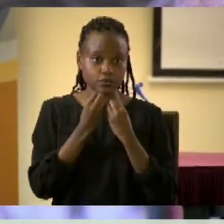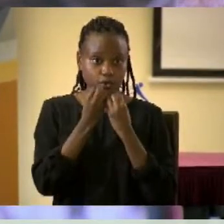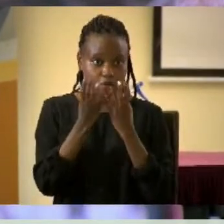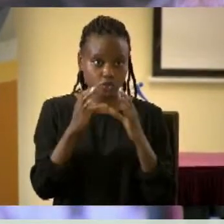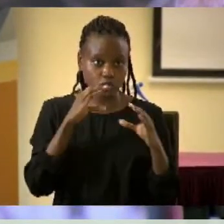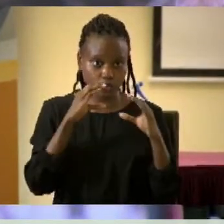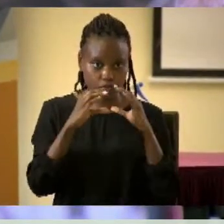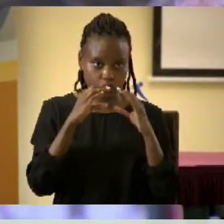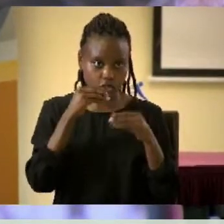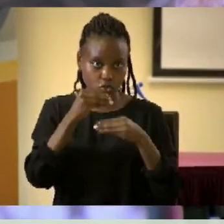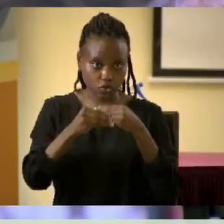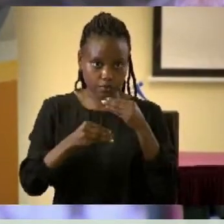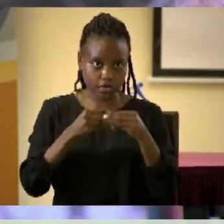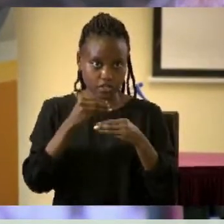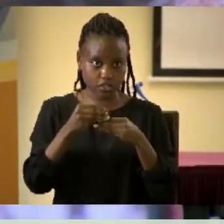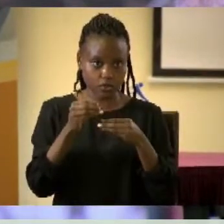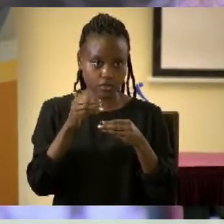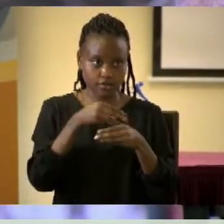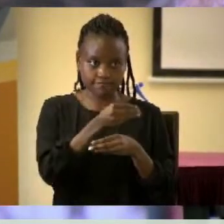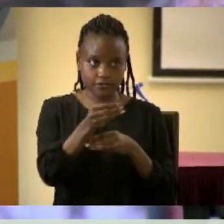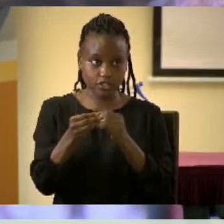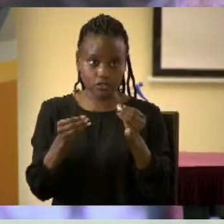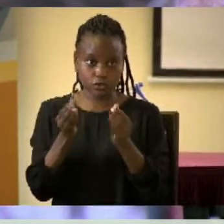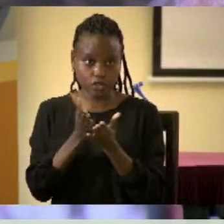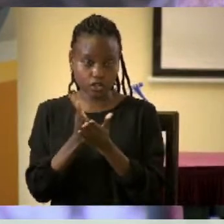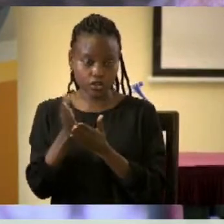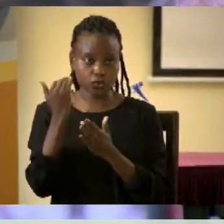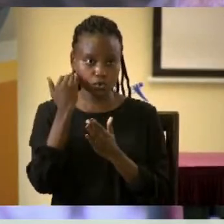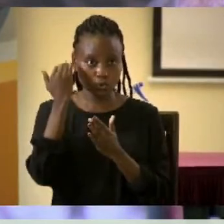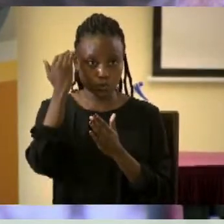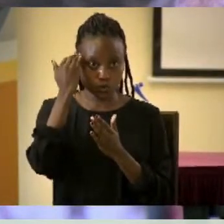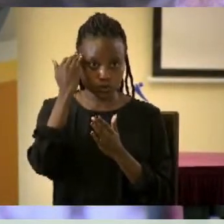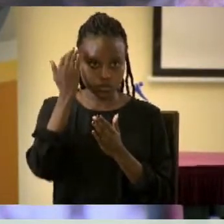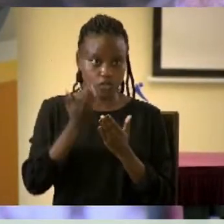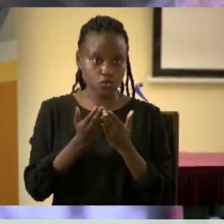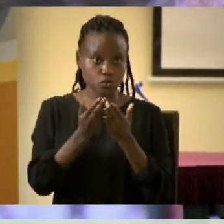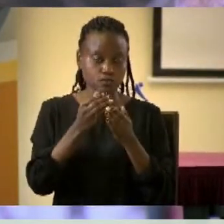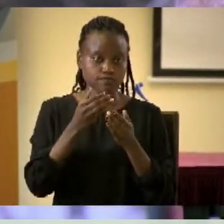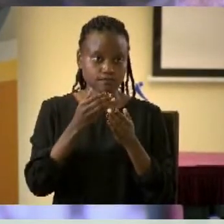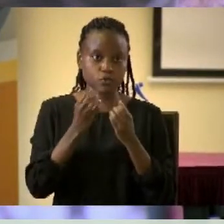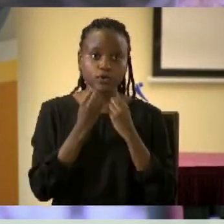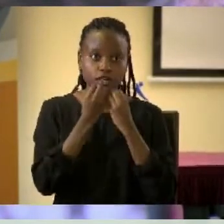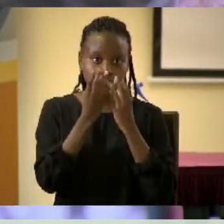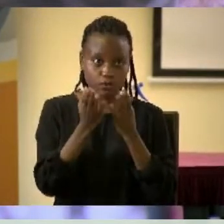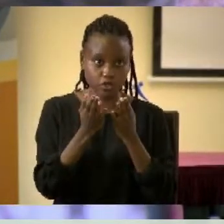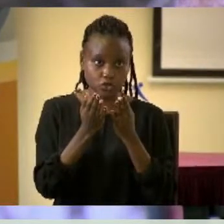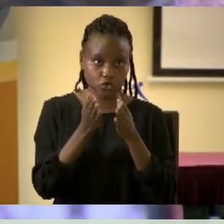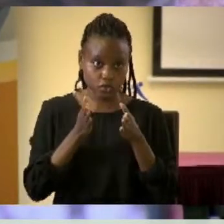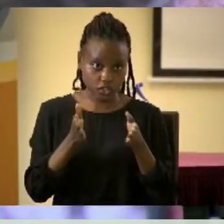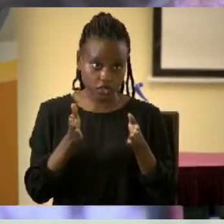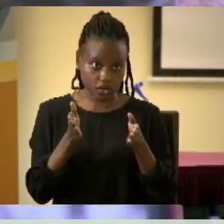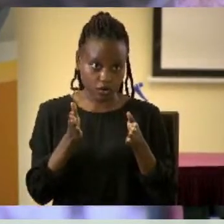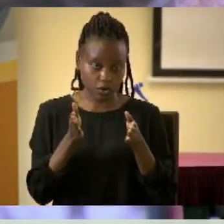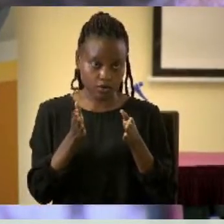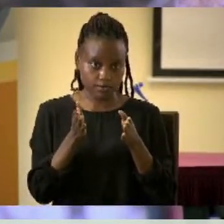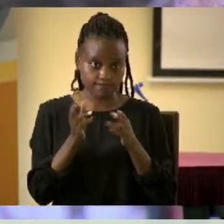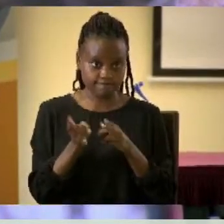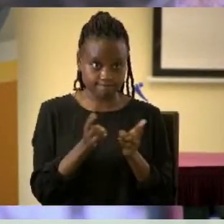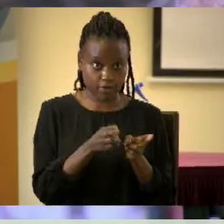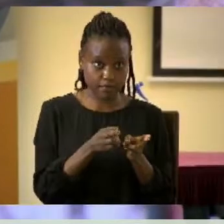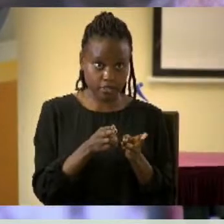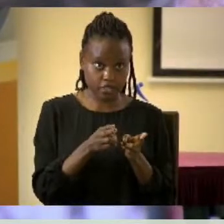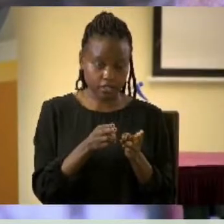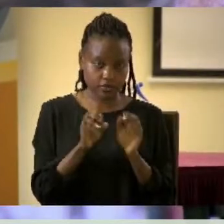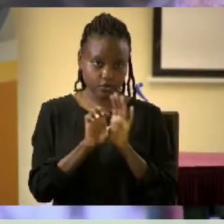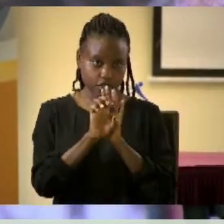material distributed through courts to provide relevant information to litigants and the general public. For example, in